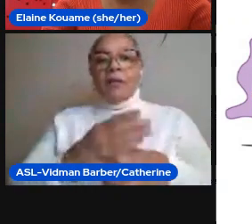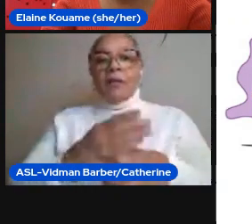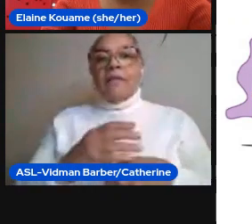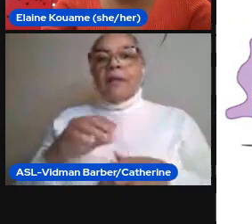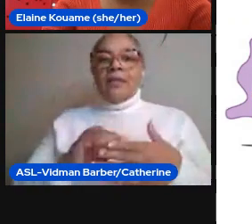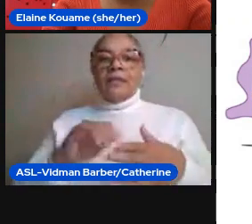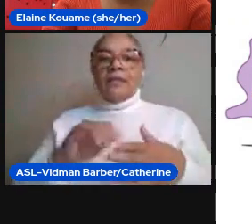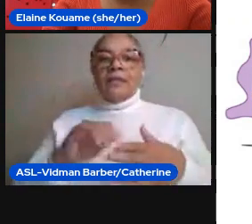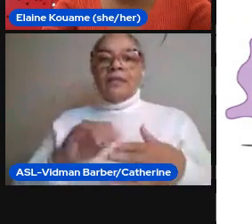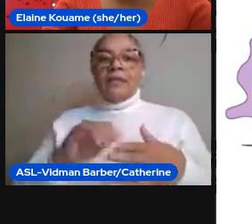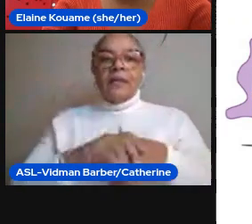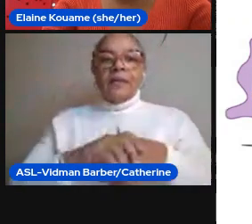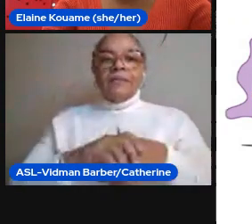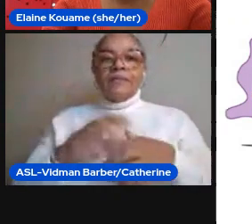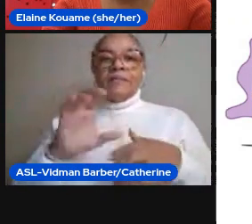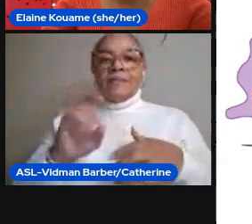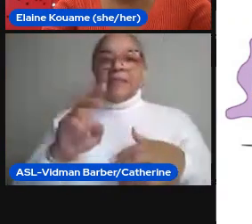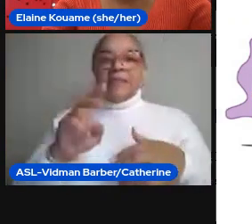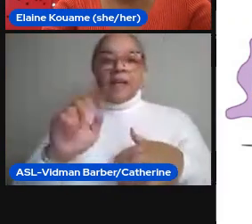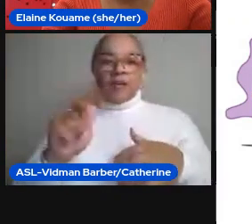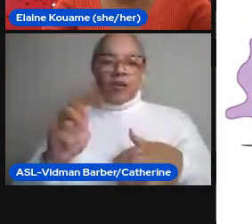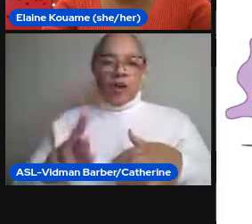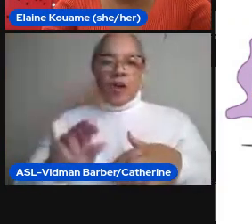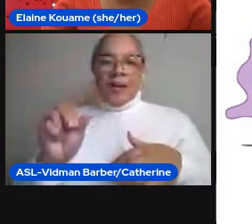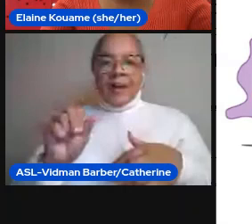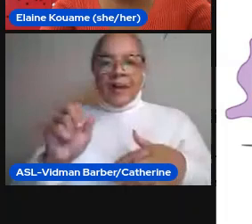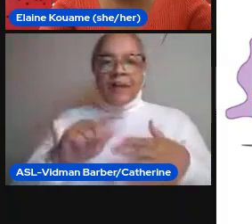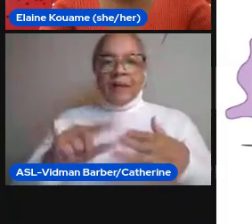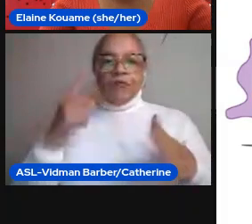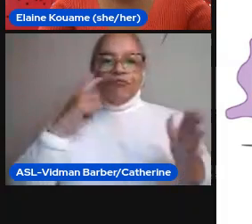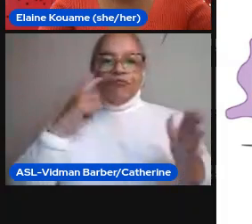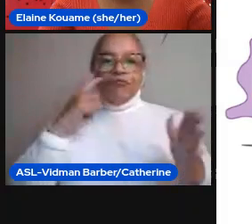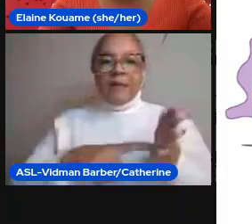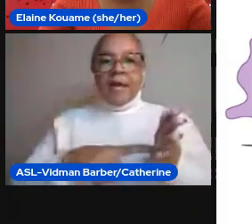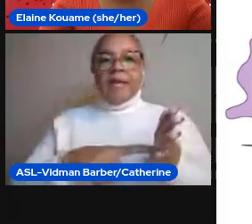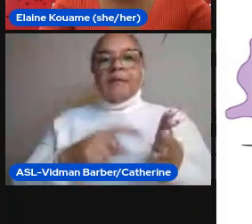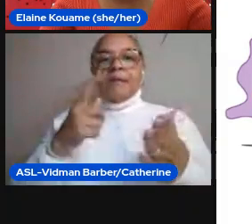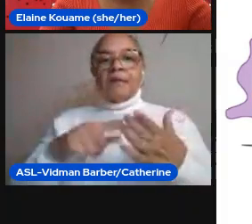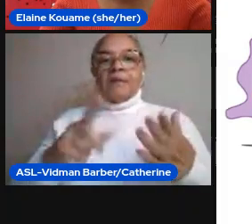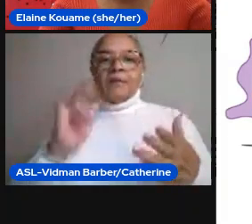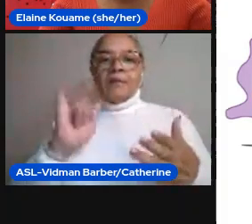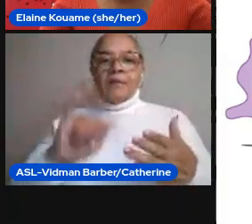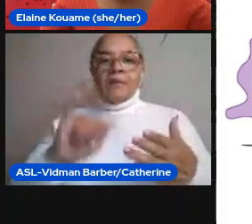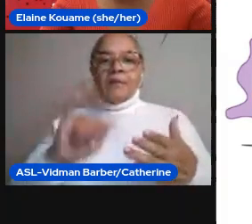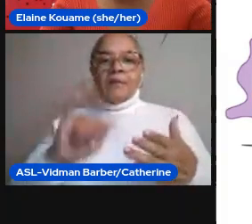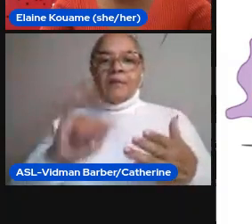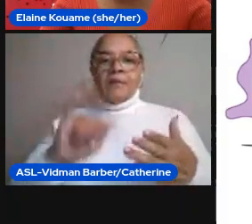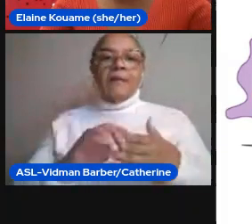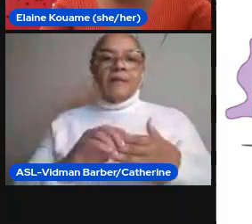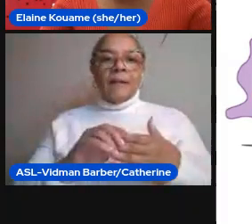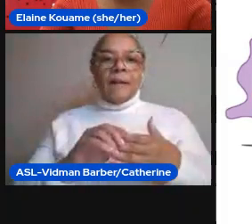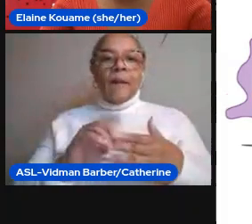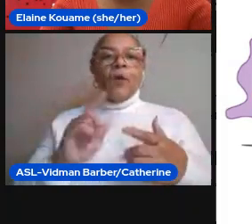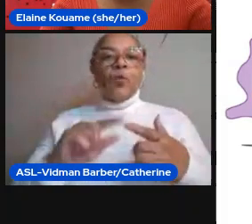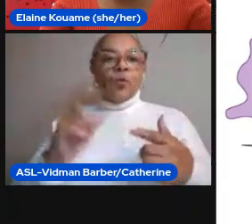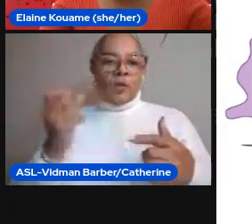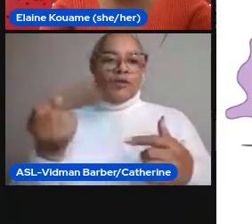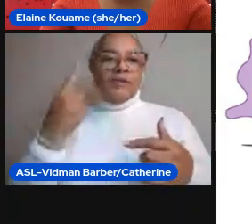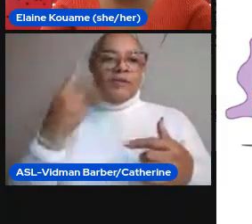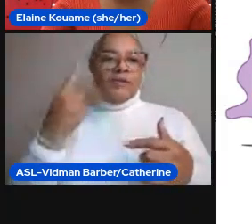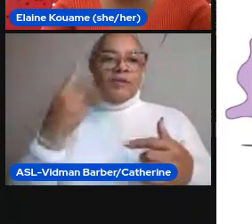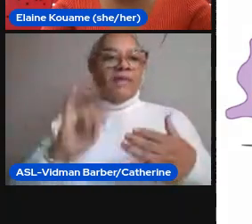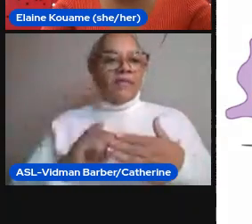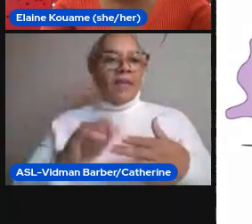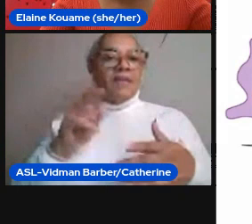CLEC9A is a C-type lectin receptor that recognize necrotic cells. We knew from the literature that